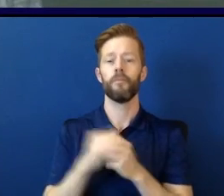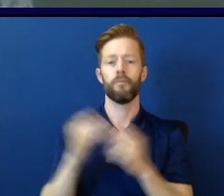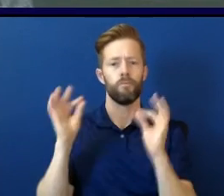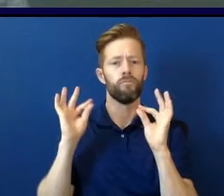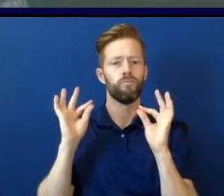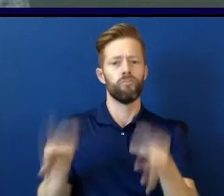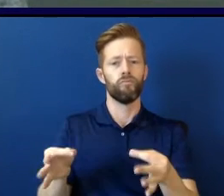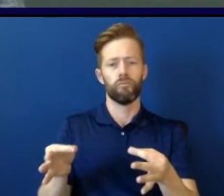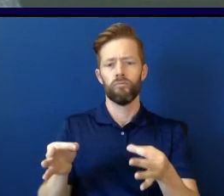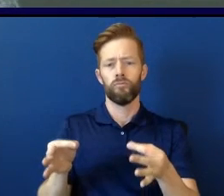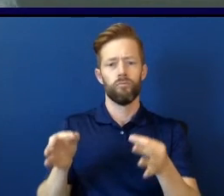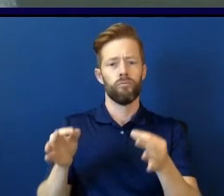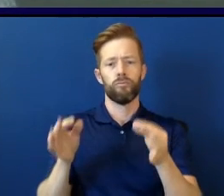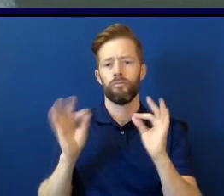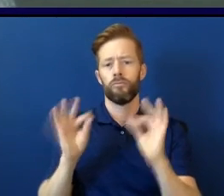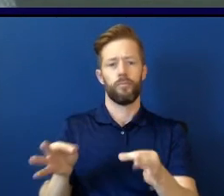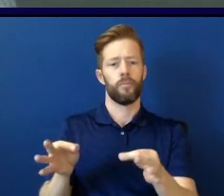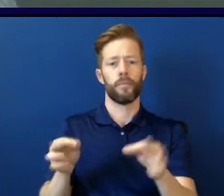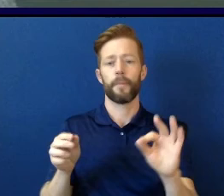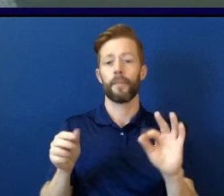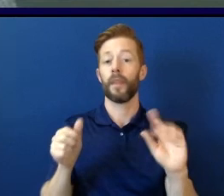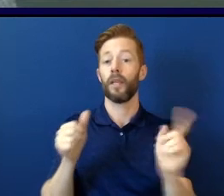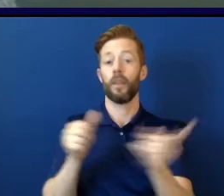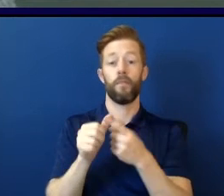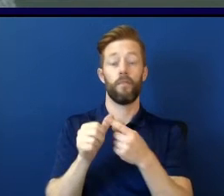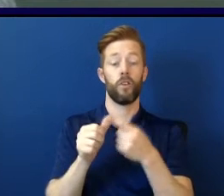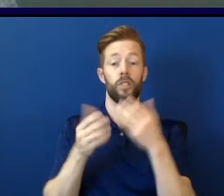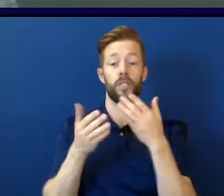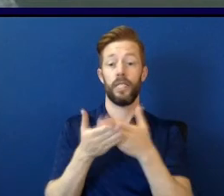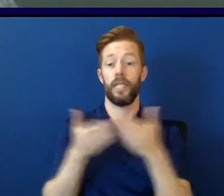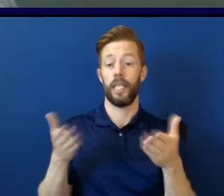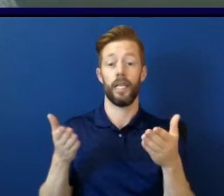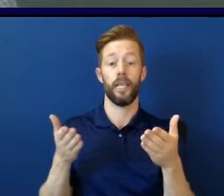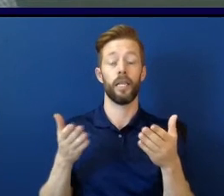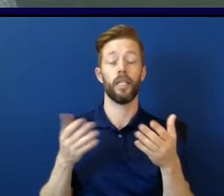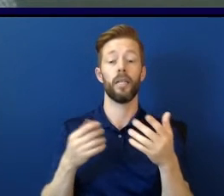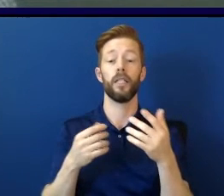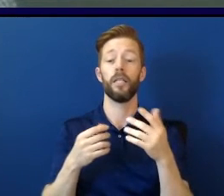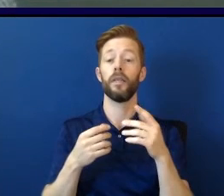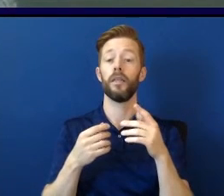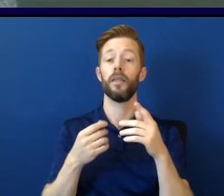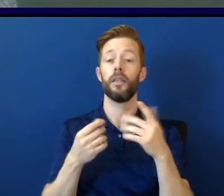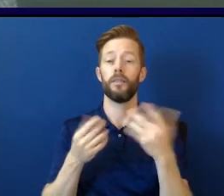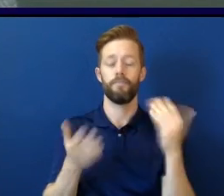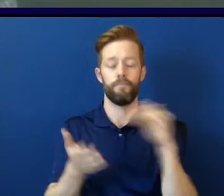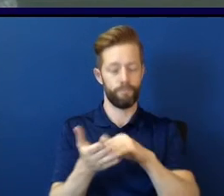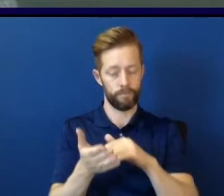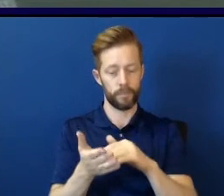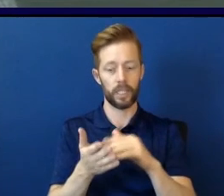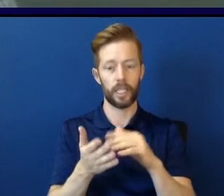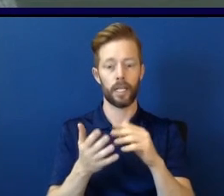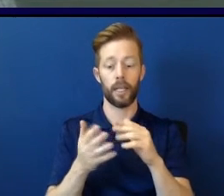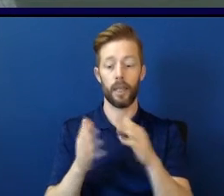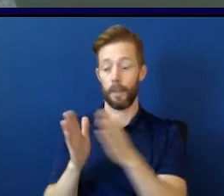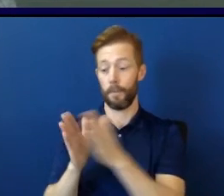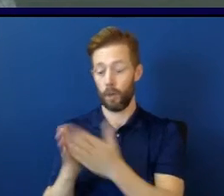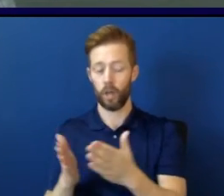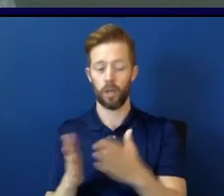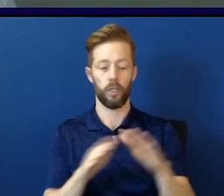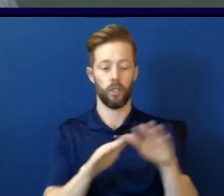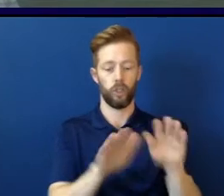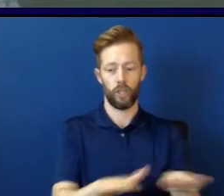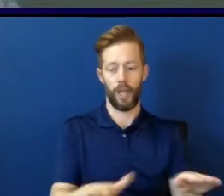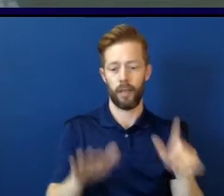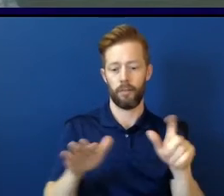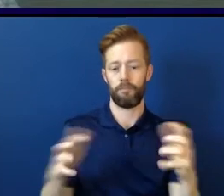Definitely, sure. Definitely the first thing is to, again, match the book to your